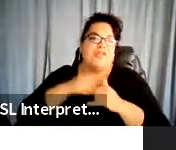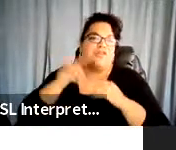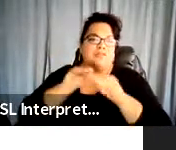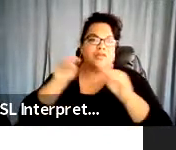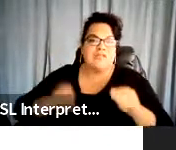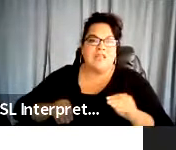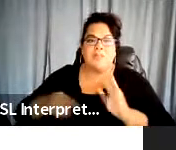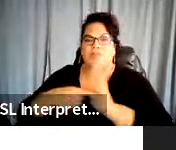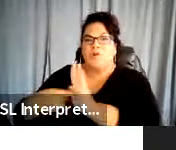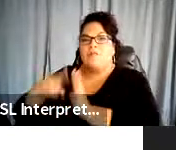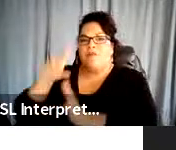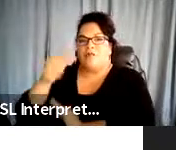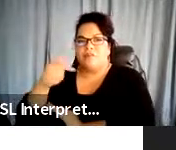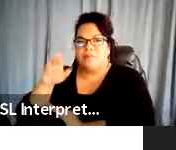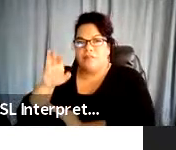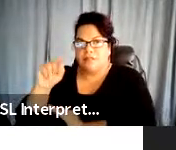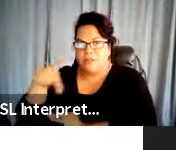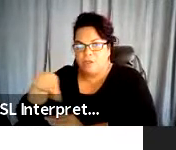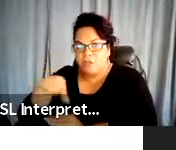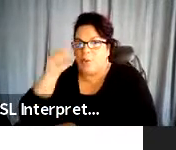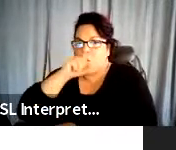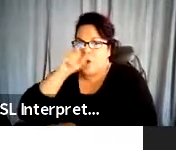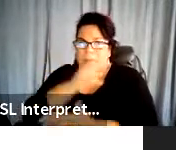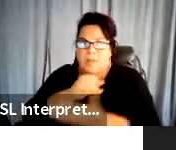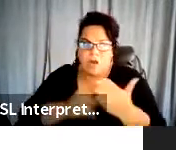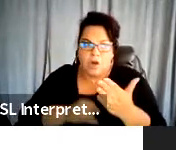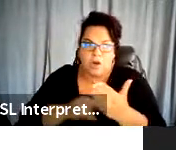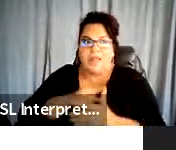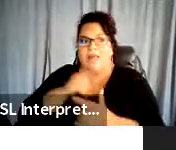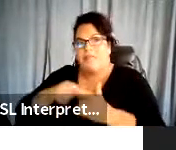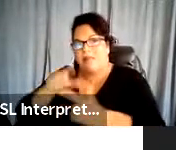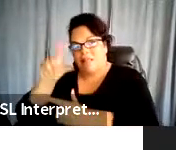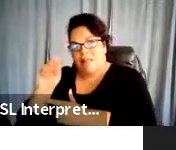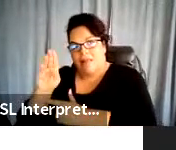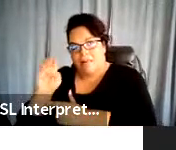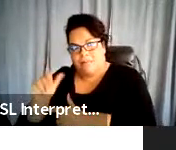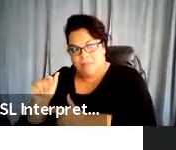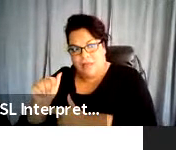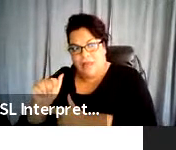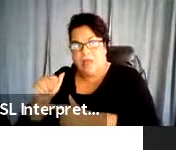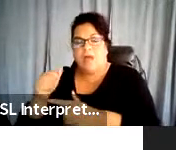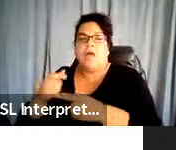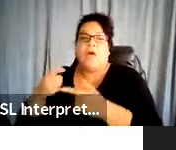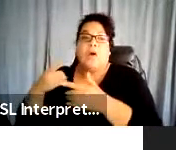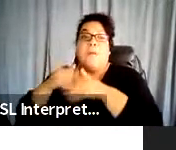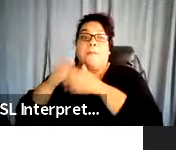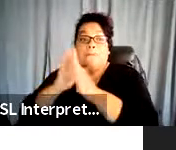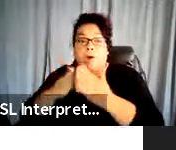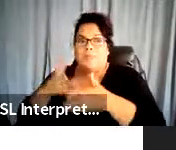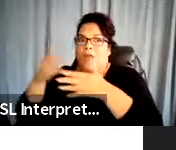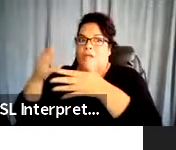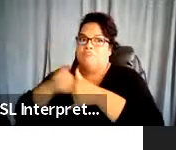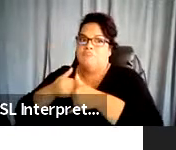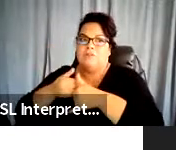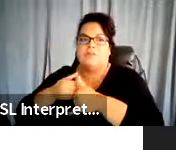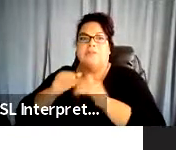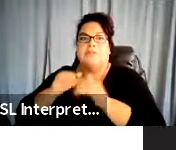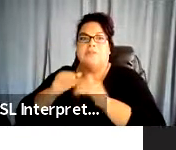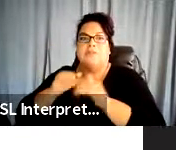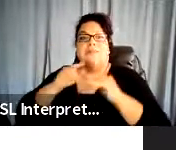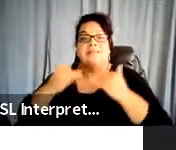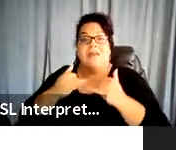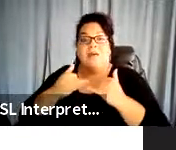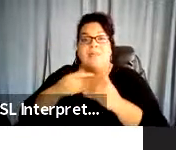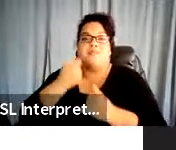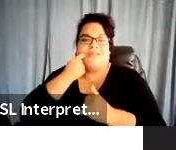comics art. Then a Lambda-winning book and now a documentary film that recently premiered at the Tribeca